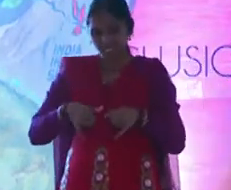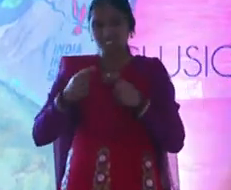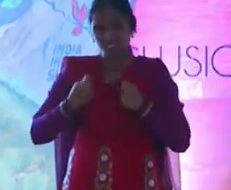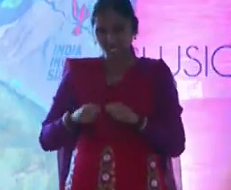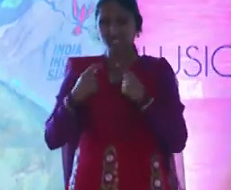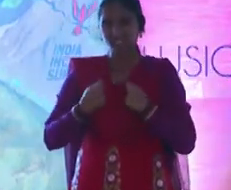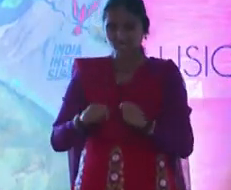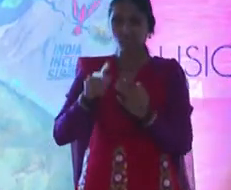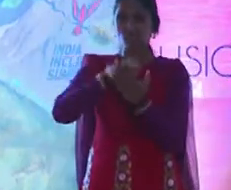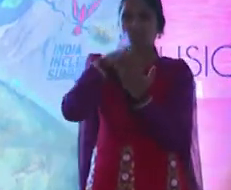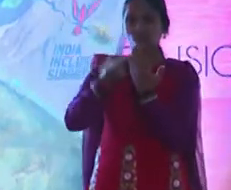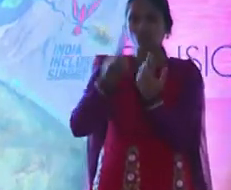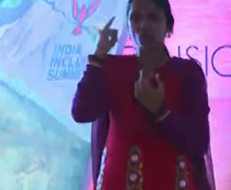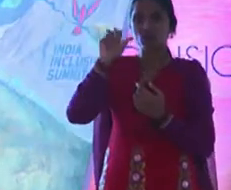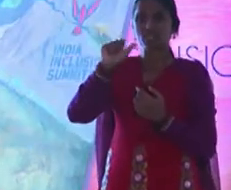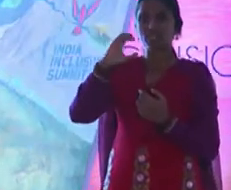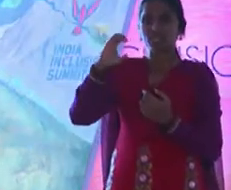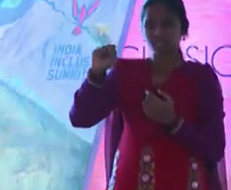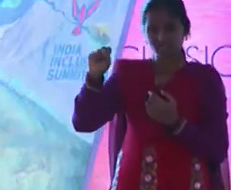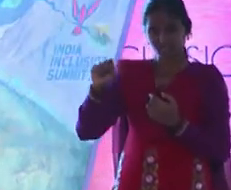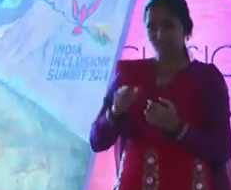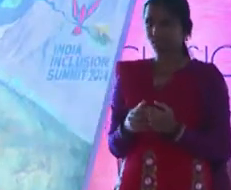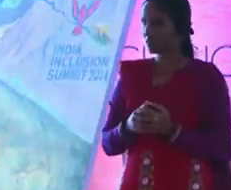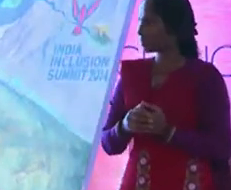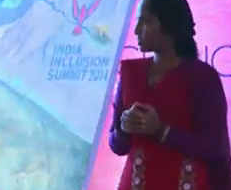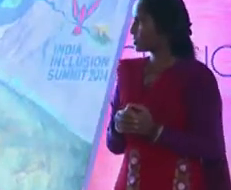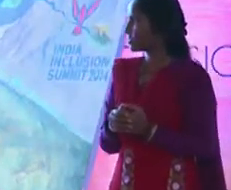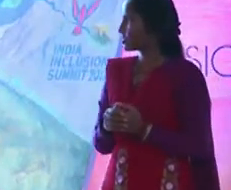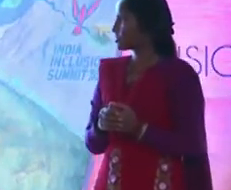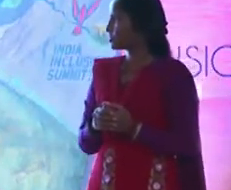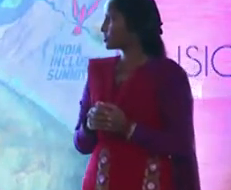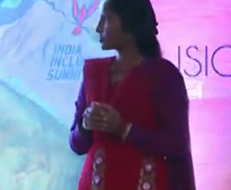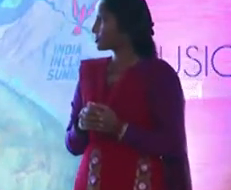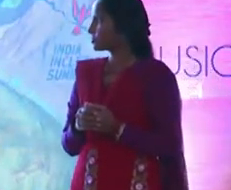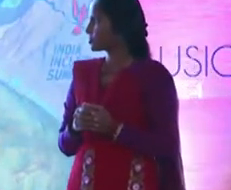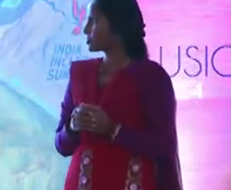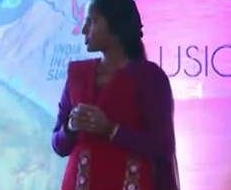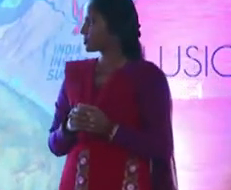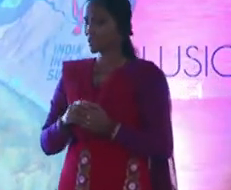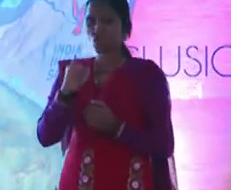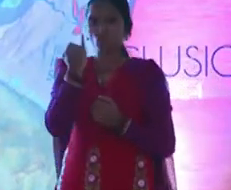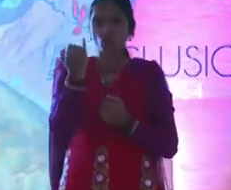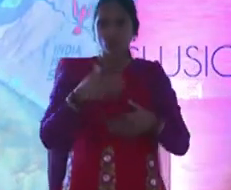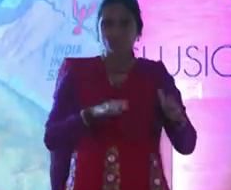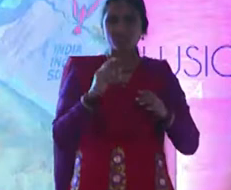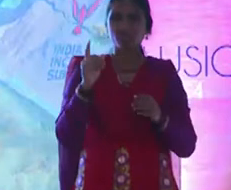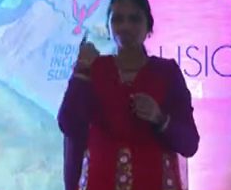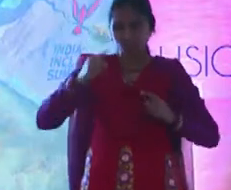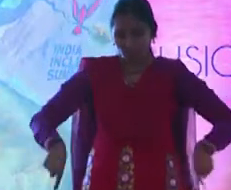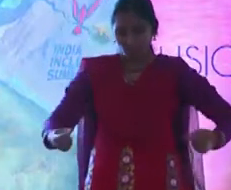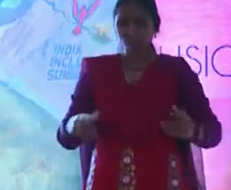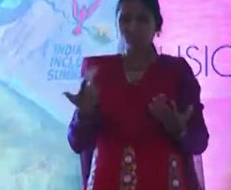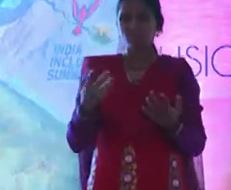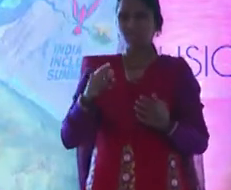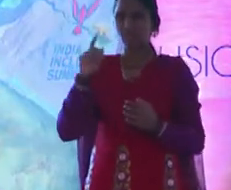program for accessibility, which will be somewhat in the area of toilets, accessible toilets, and all